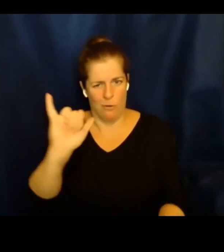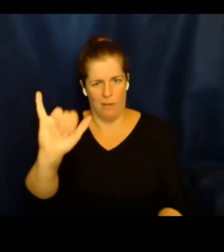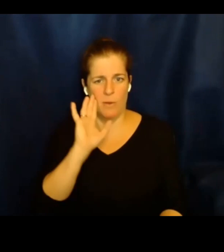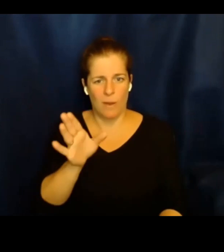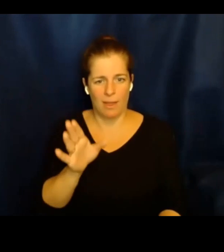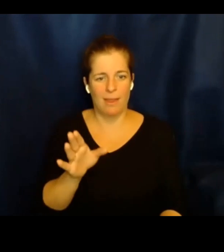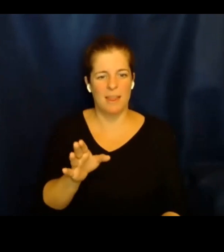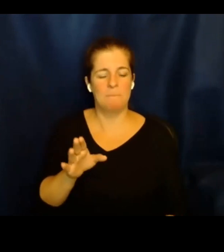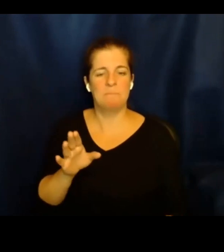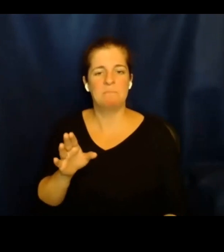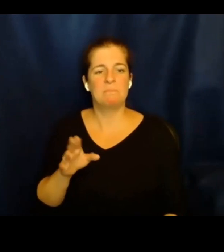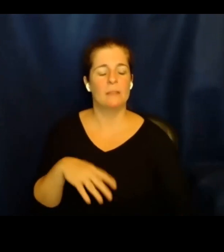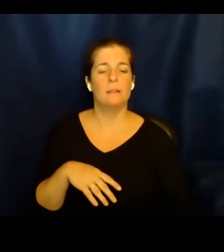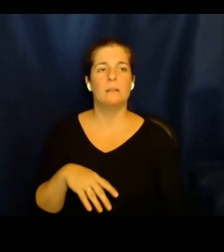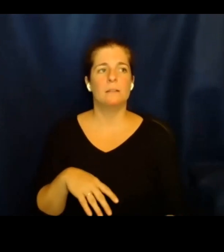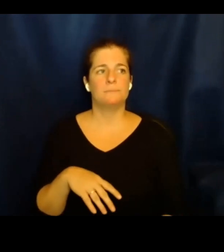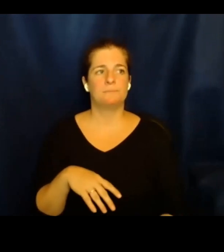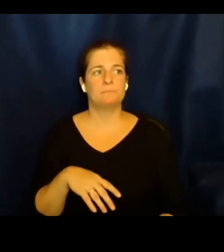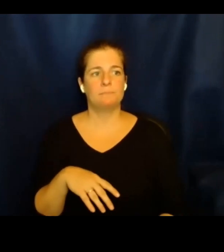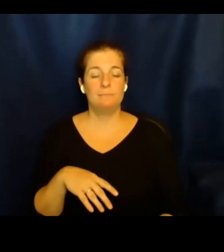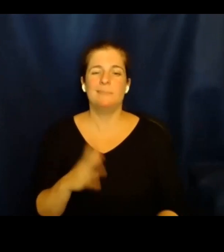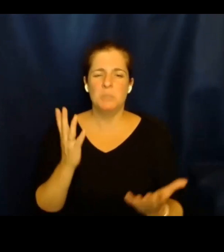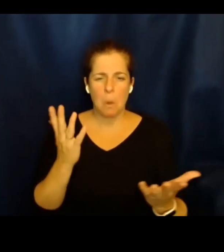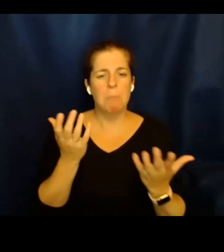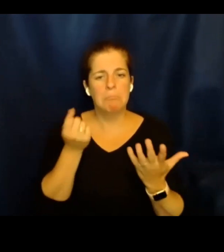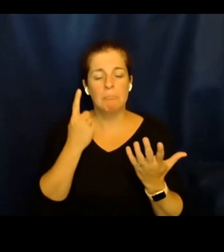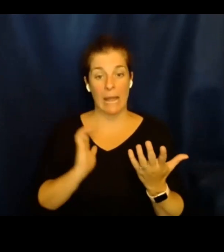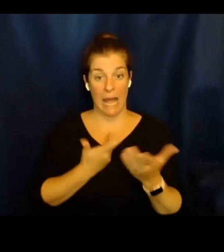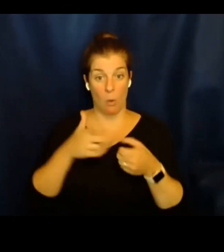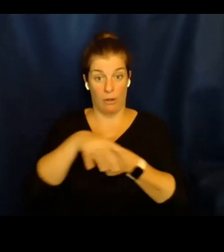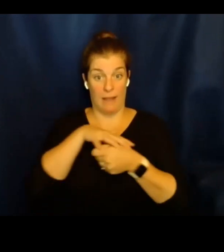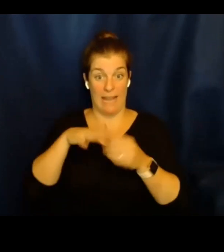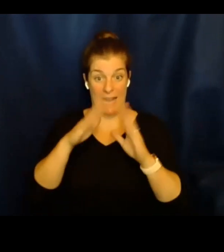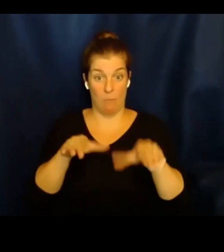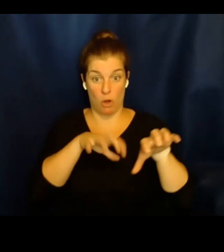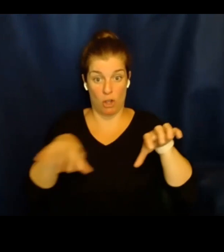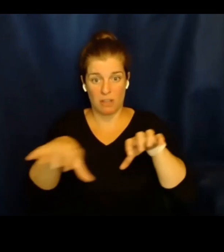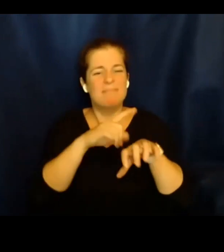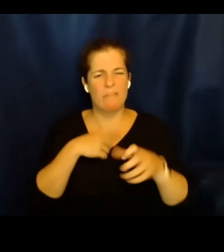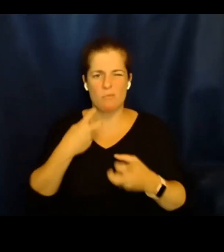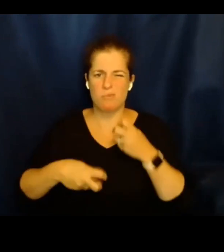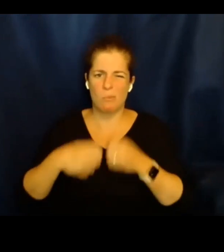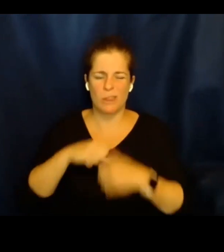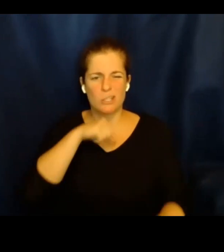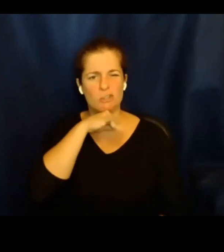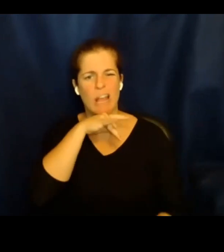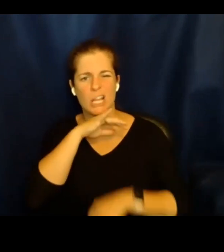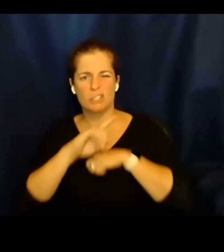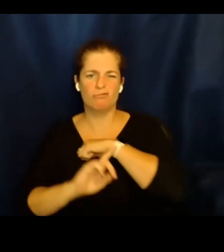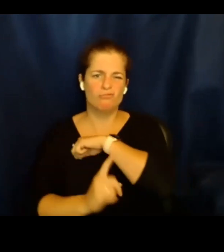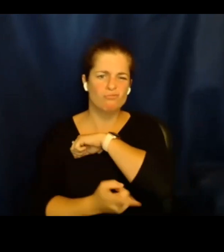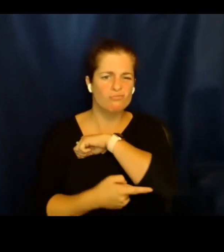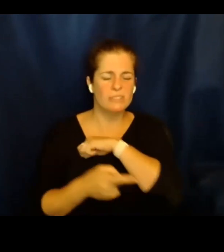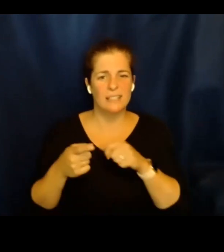it with you very quickly. There was a problem with trash in our neighborhood, and this trash was piling up in a creek.